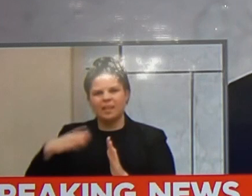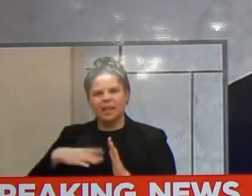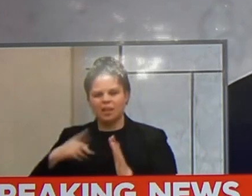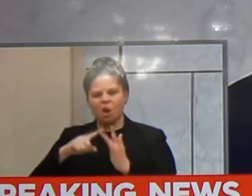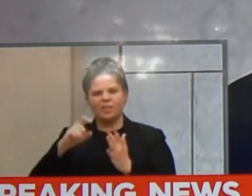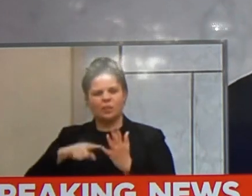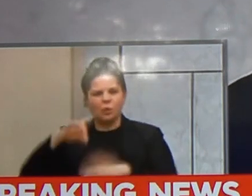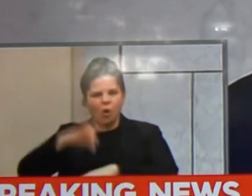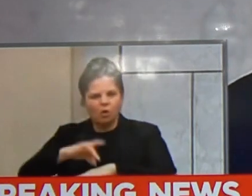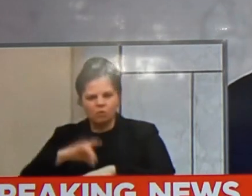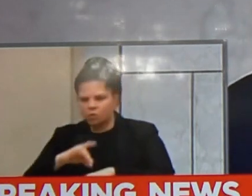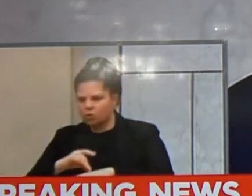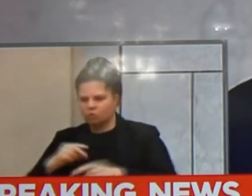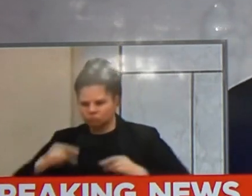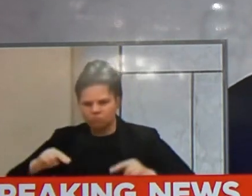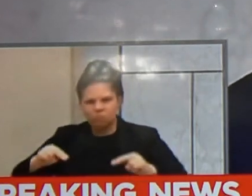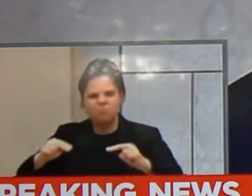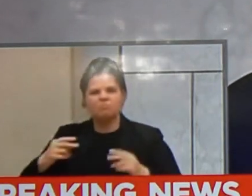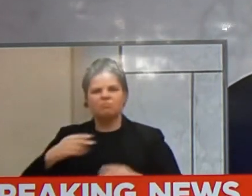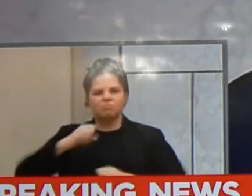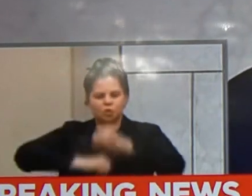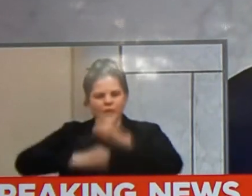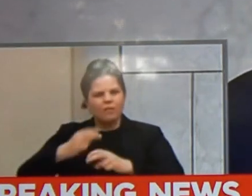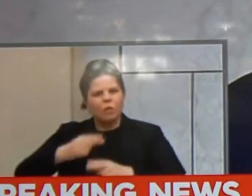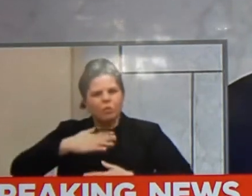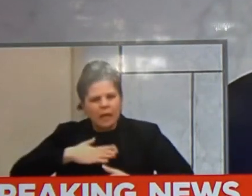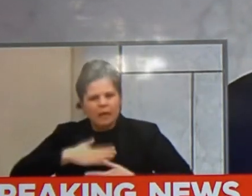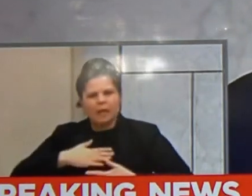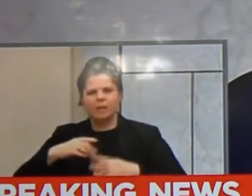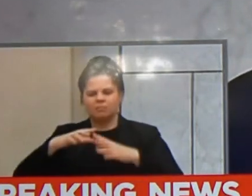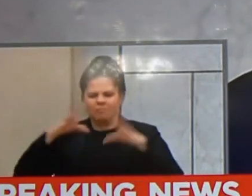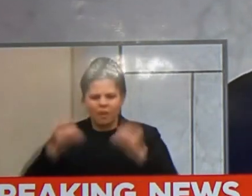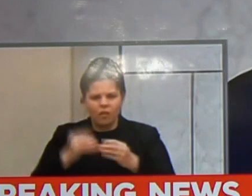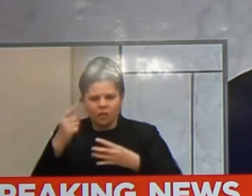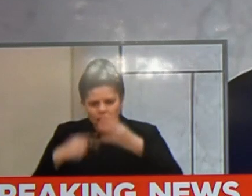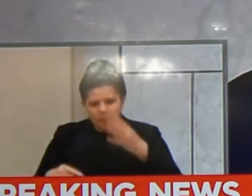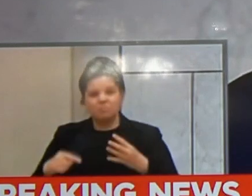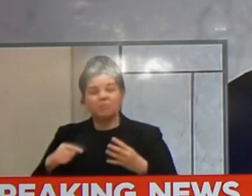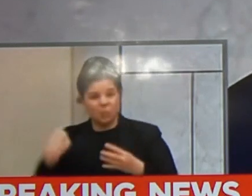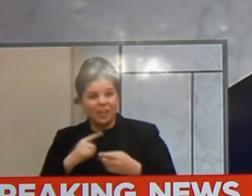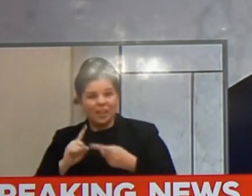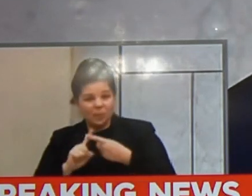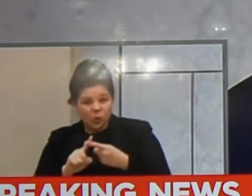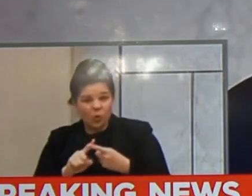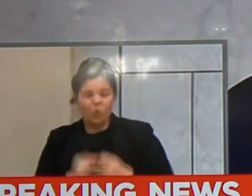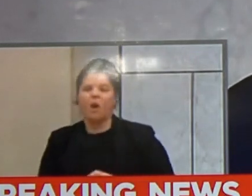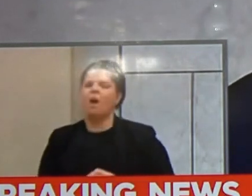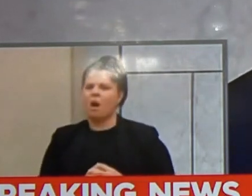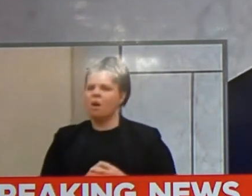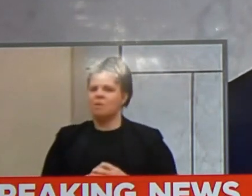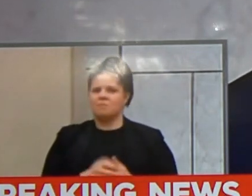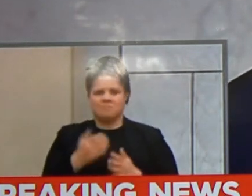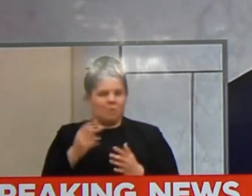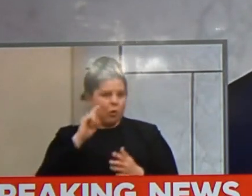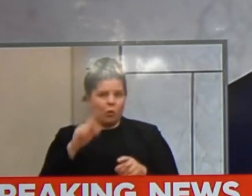capacity and secure the extra ventilators and all of the things we're doing right now, then right now that trajectory